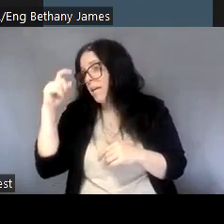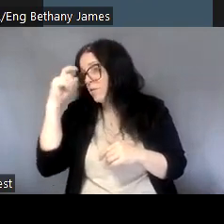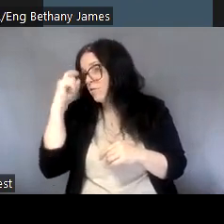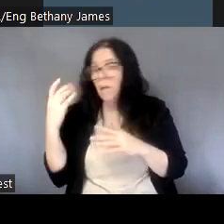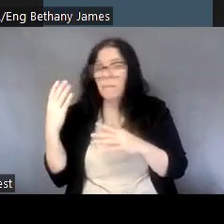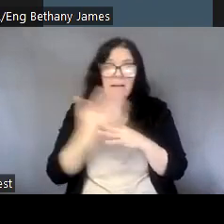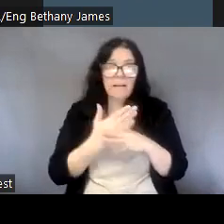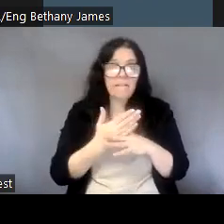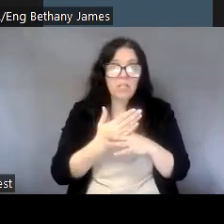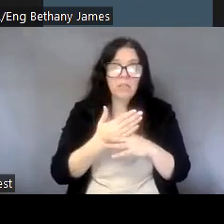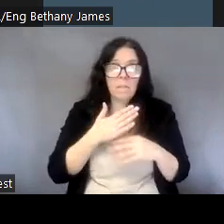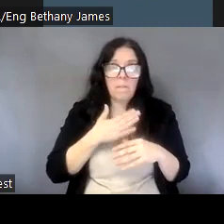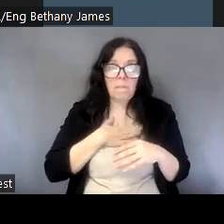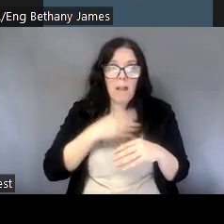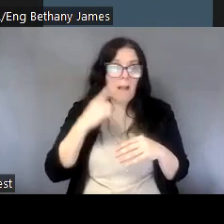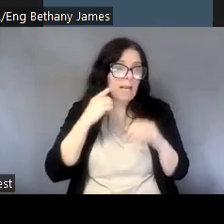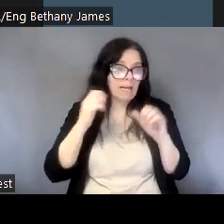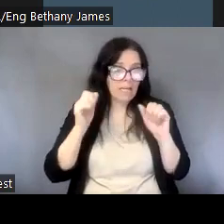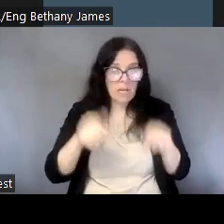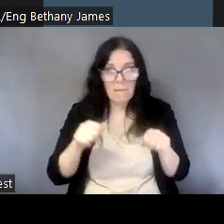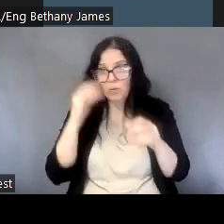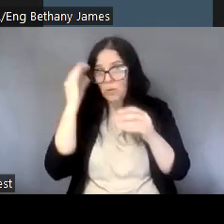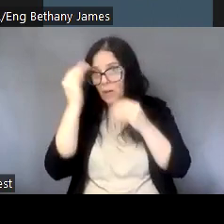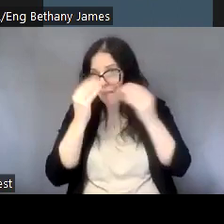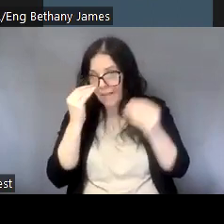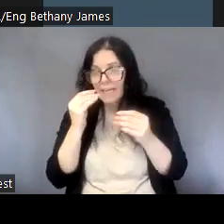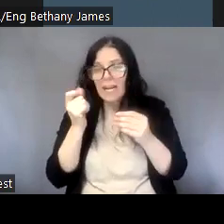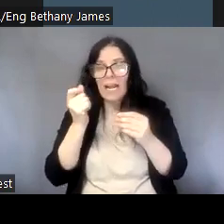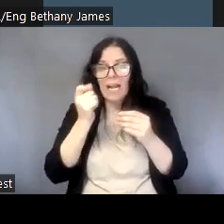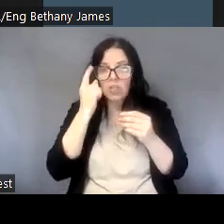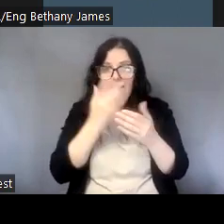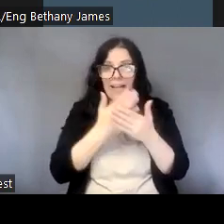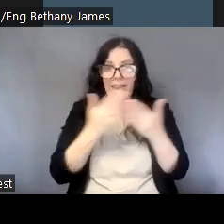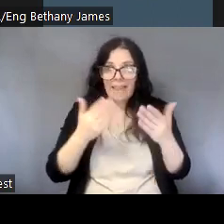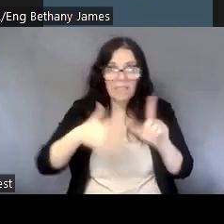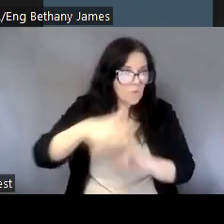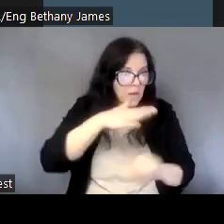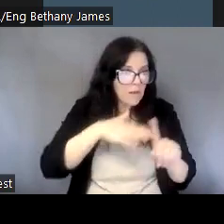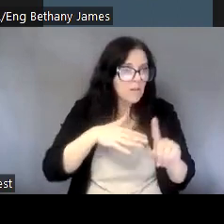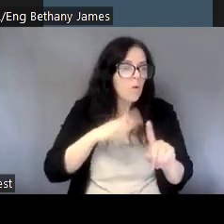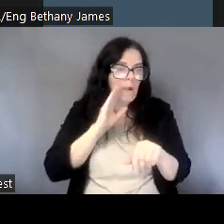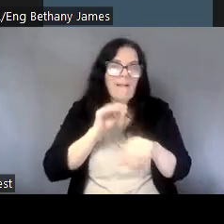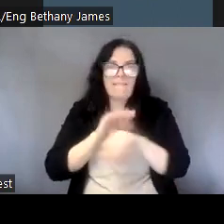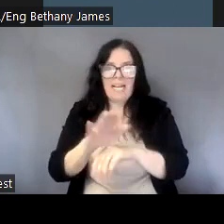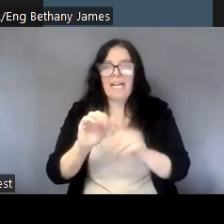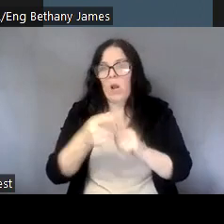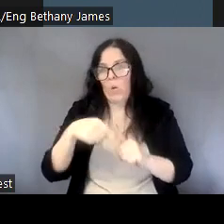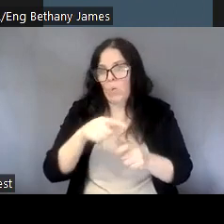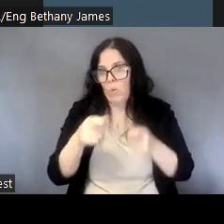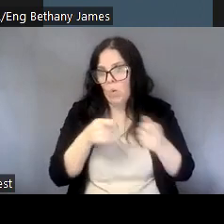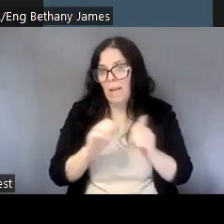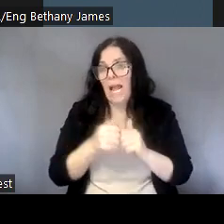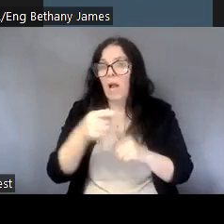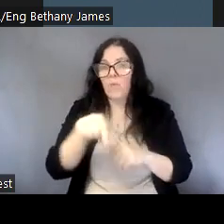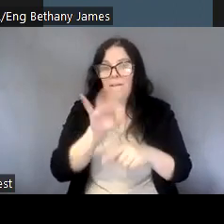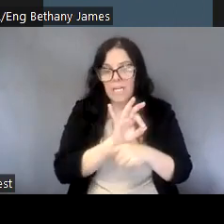your, mental capacity to think and to understand things around you, it's going to affect how you cope, how you function,